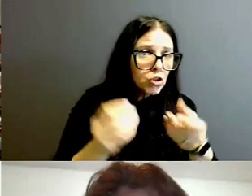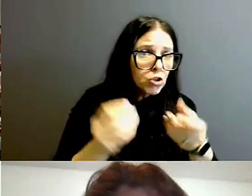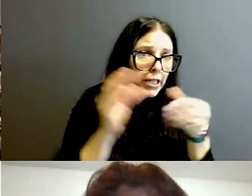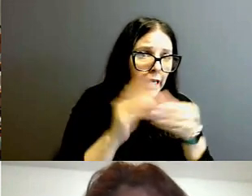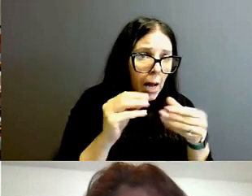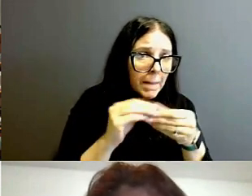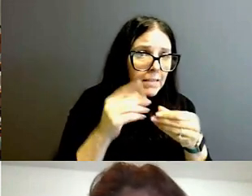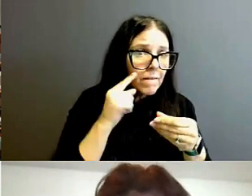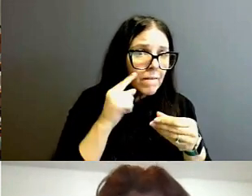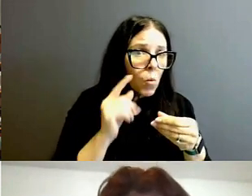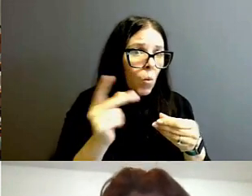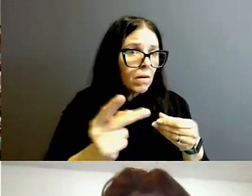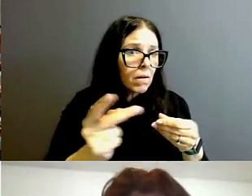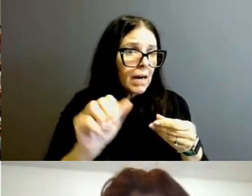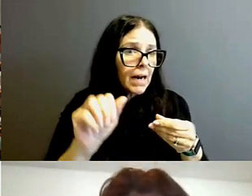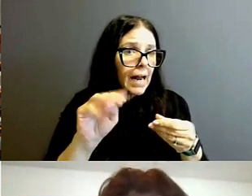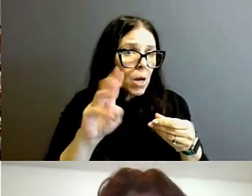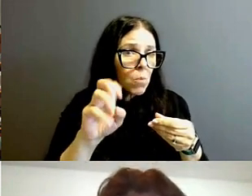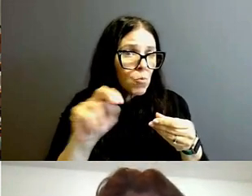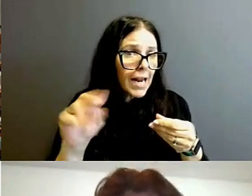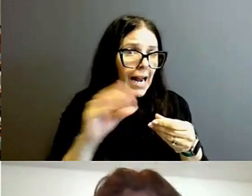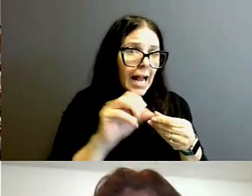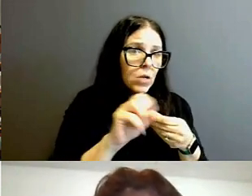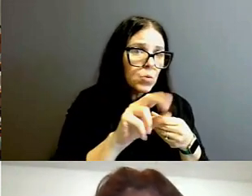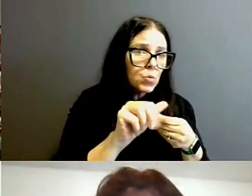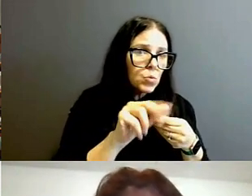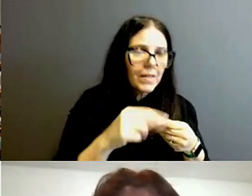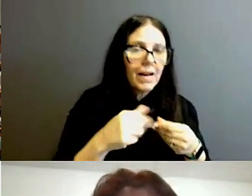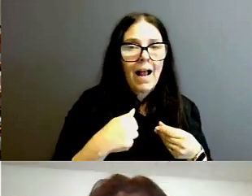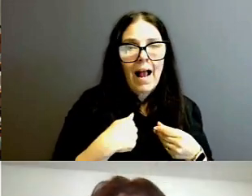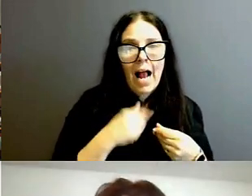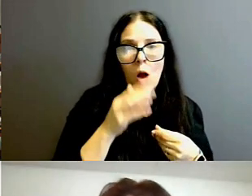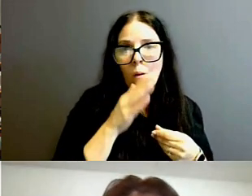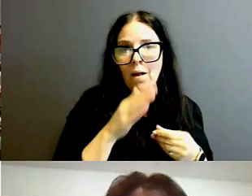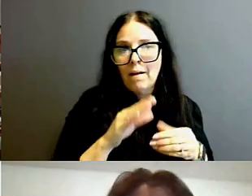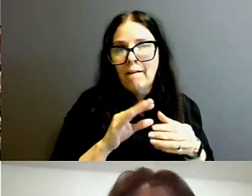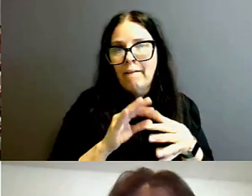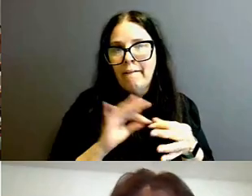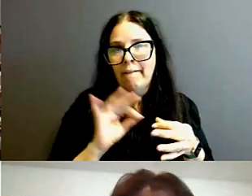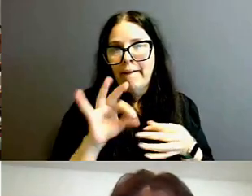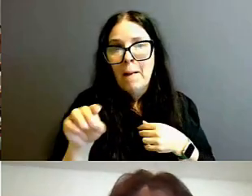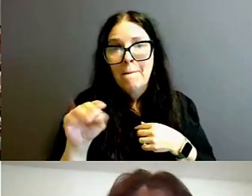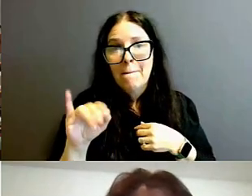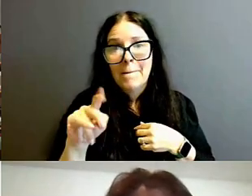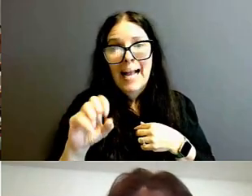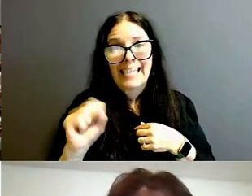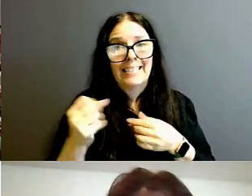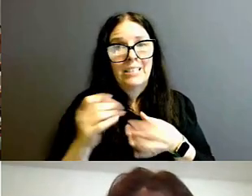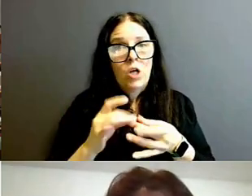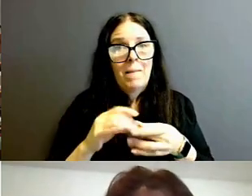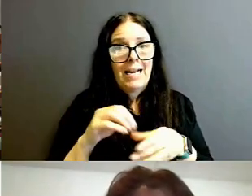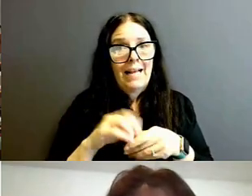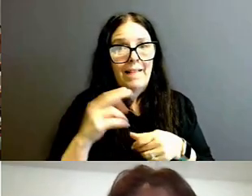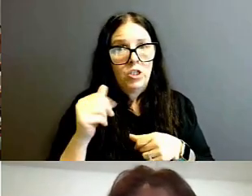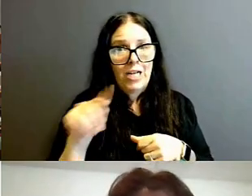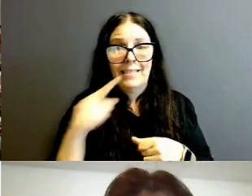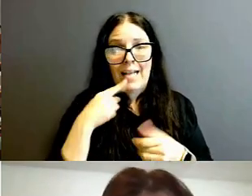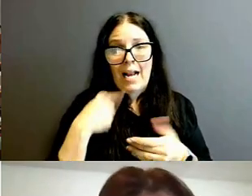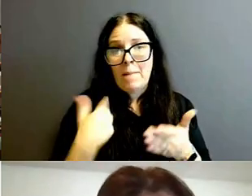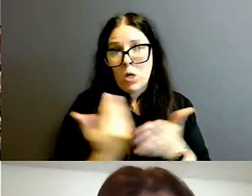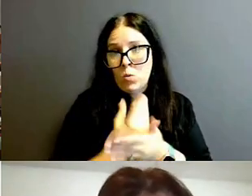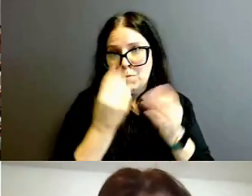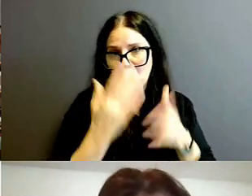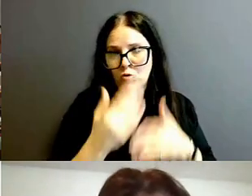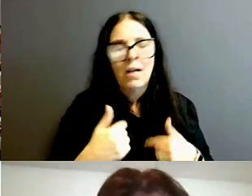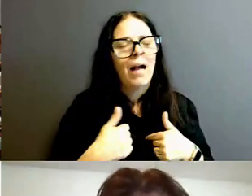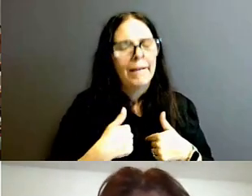for Breen and Susan. I'm just going to start off with Mike's comment, who put it in the chat. I'm a new instructor. I'm not surprised